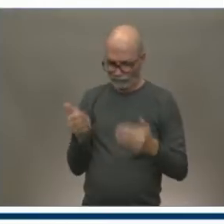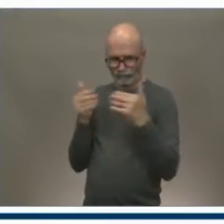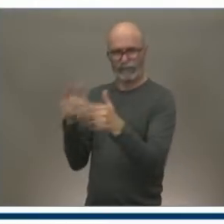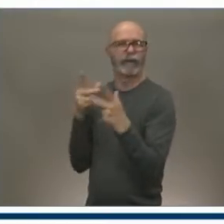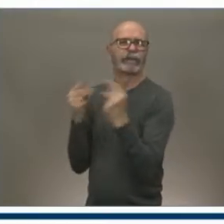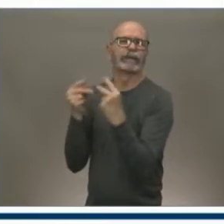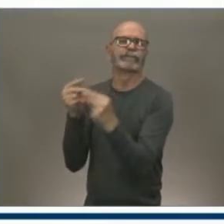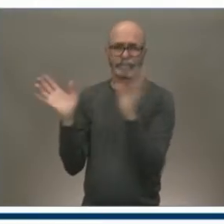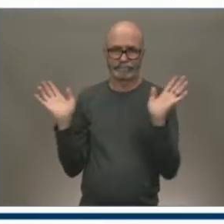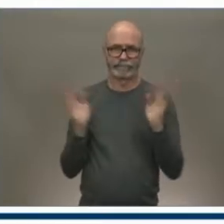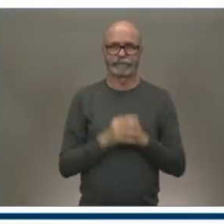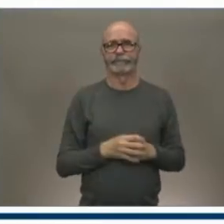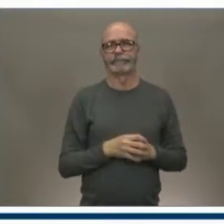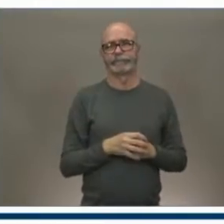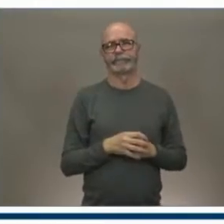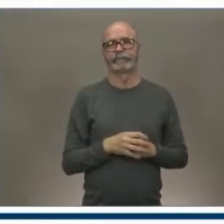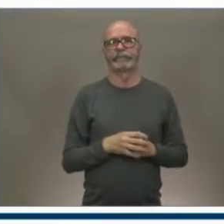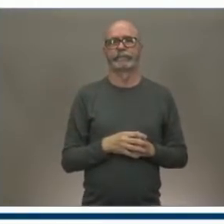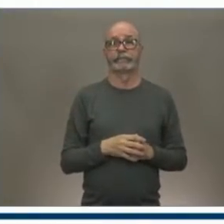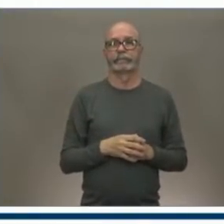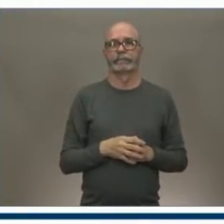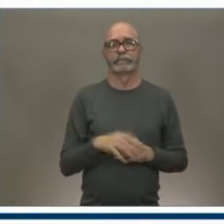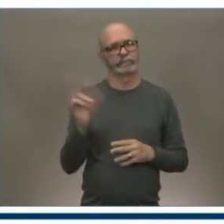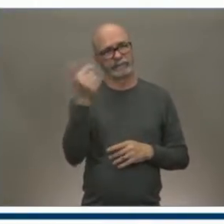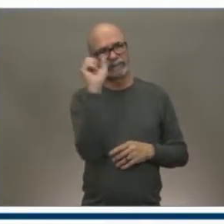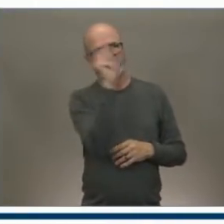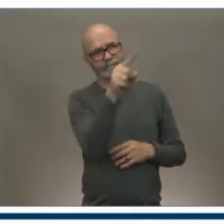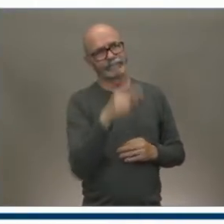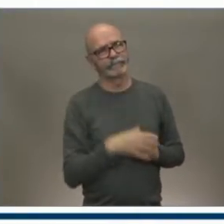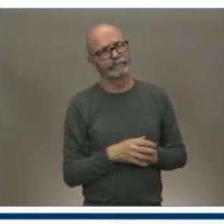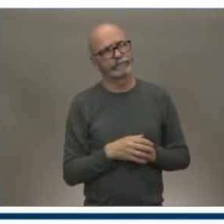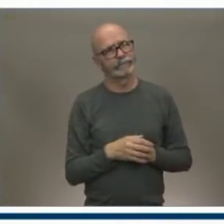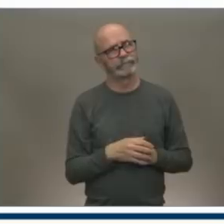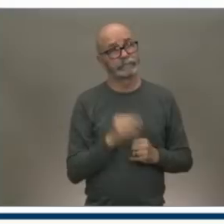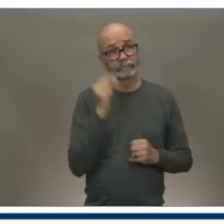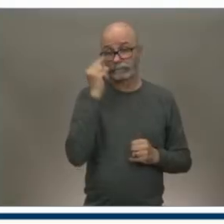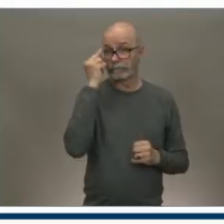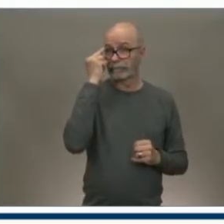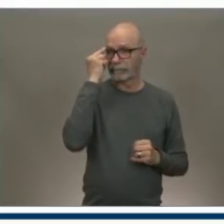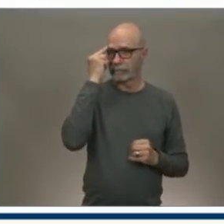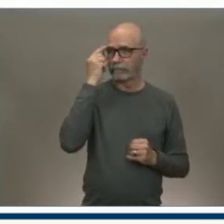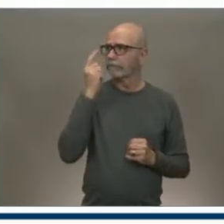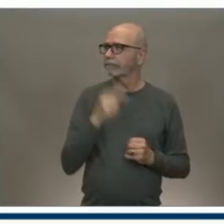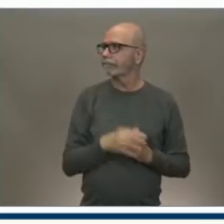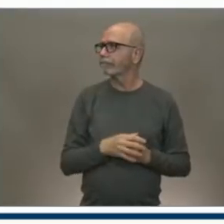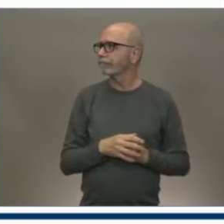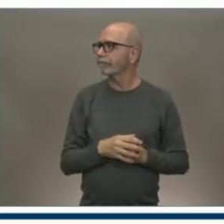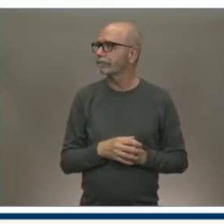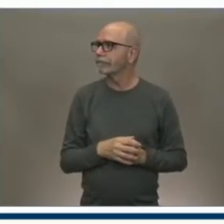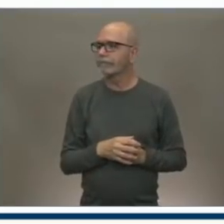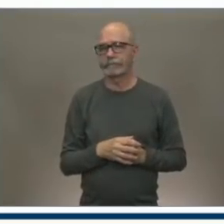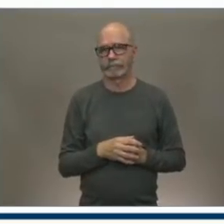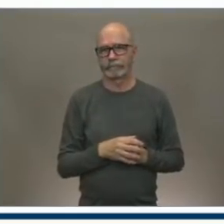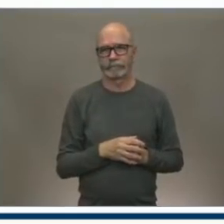manner. Go ahead with your follow-up, Jesse. Thank you. With the COVID-19